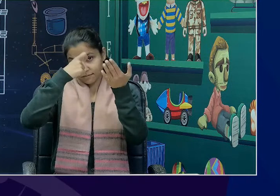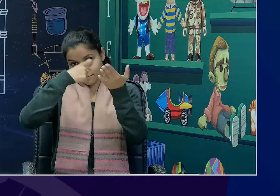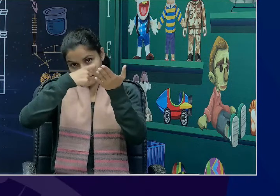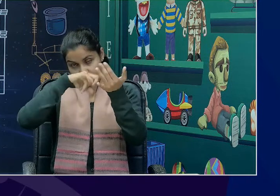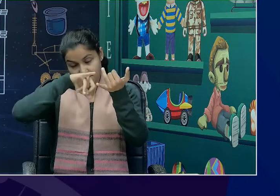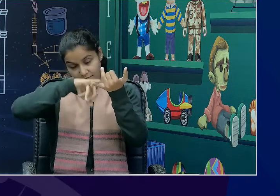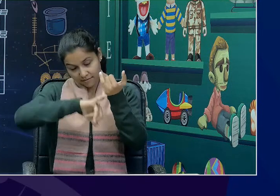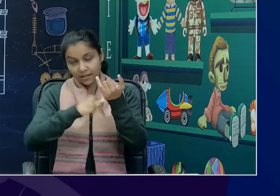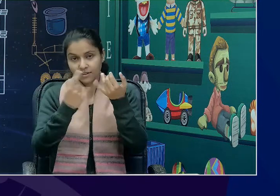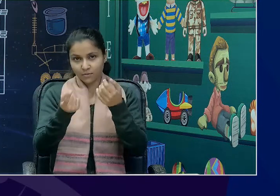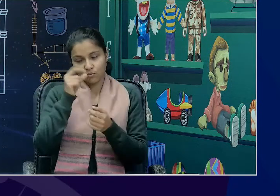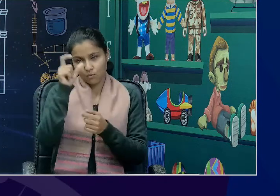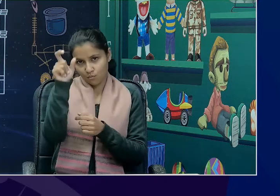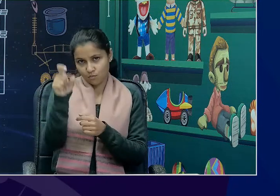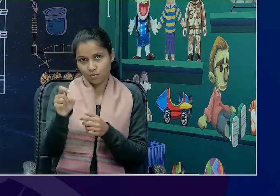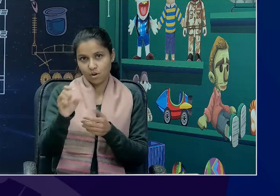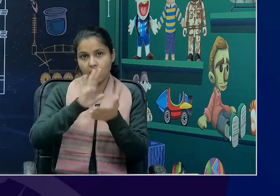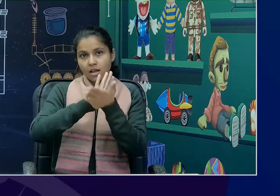on.